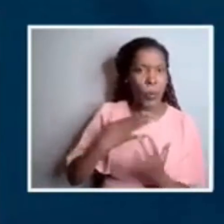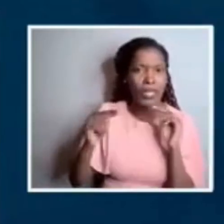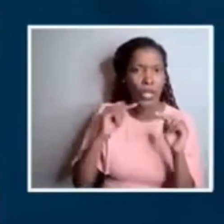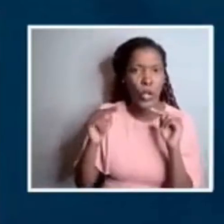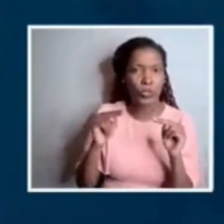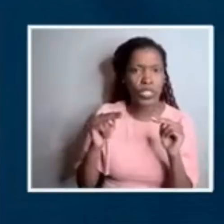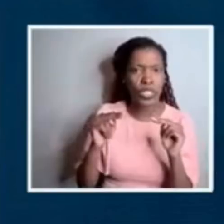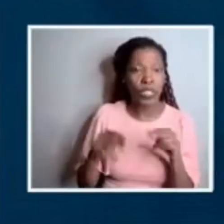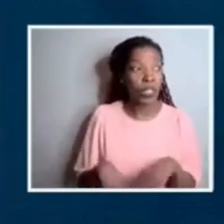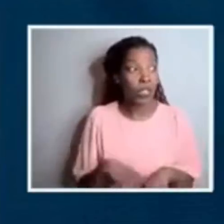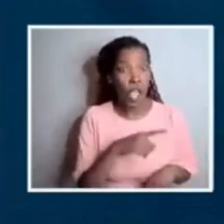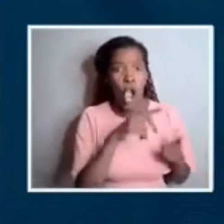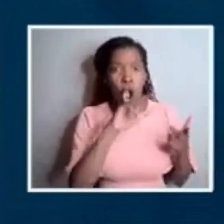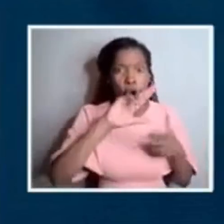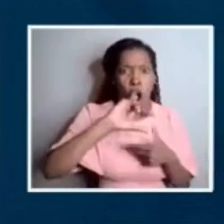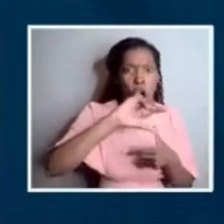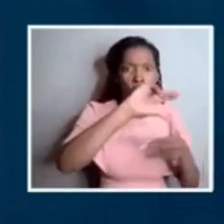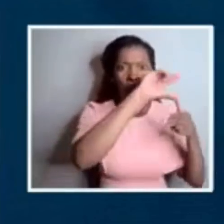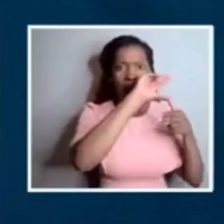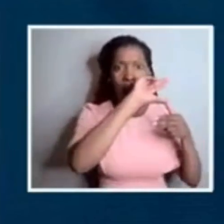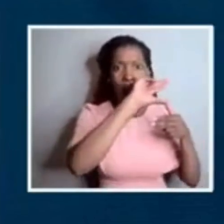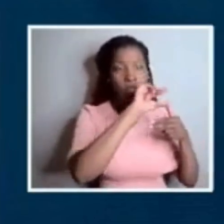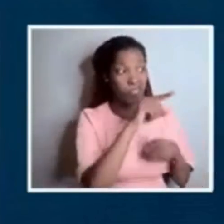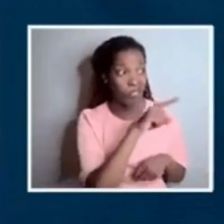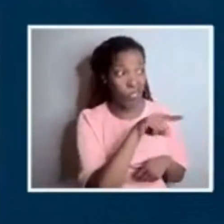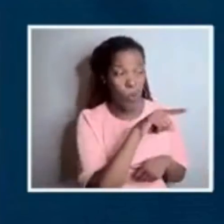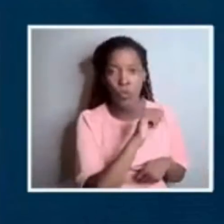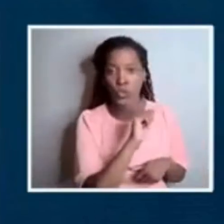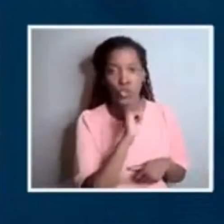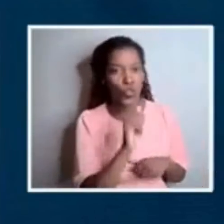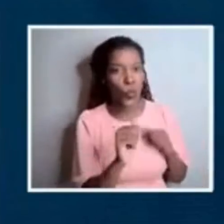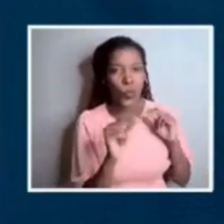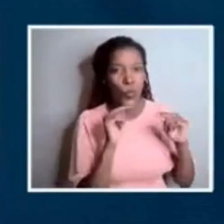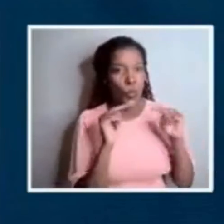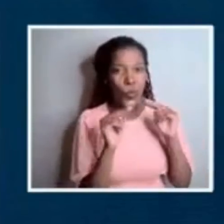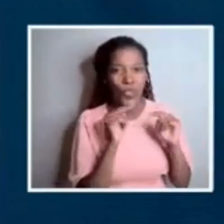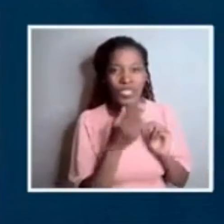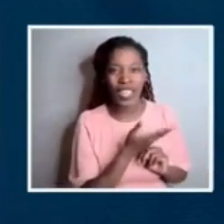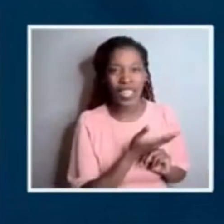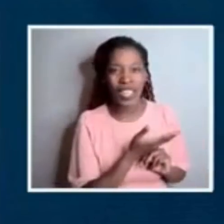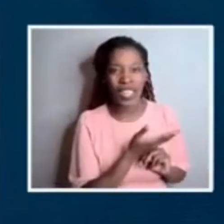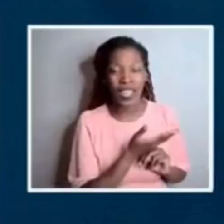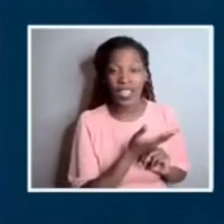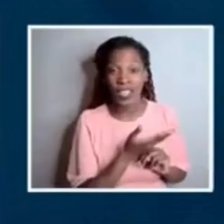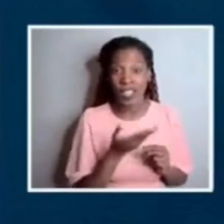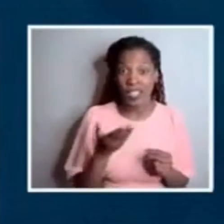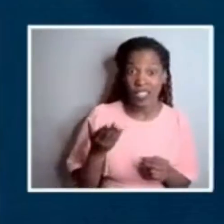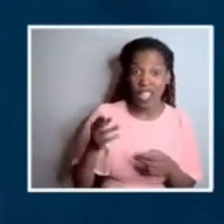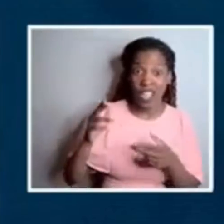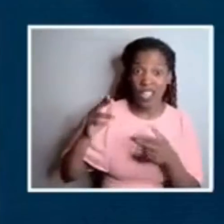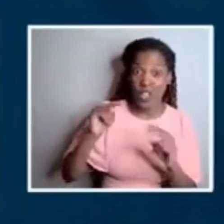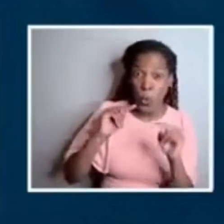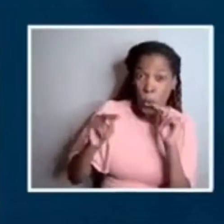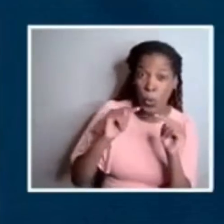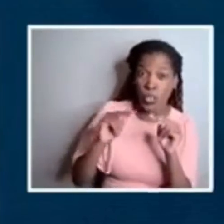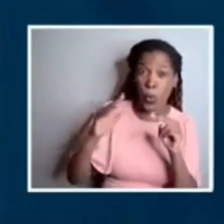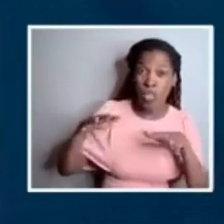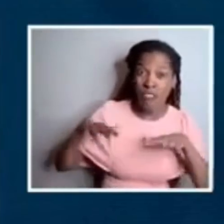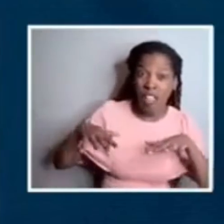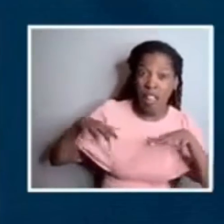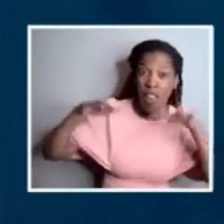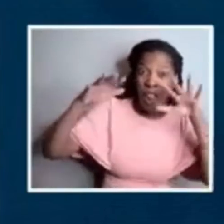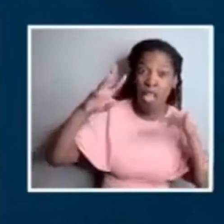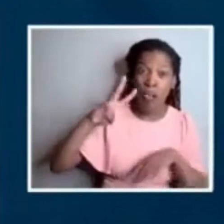with massive hurricanes. They don't negotiate. We cannot negotiate with floodwaters, sea level